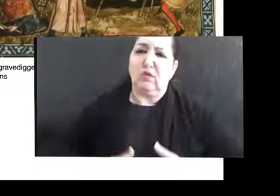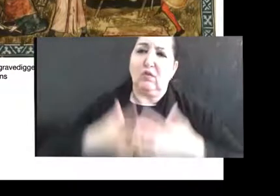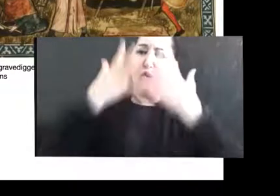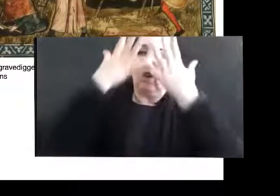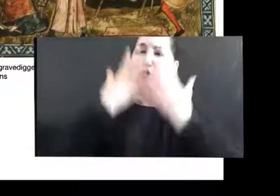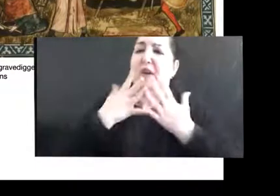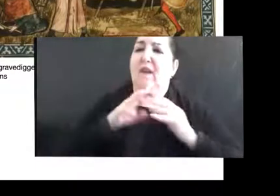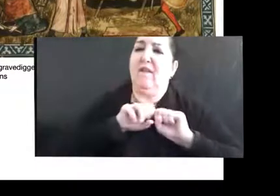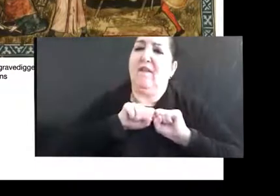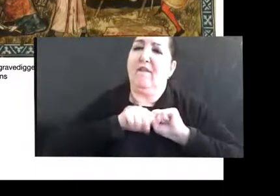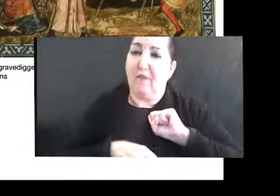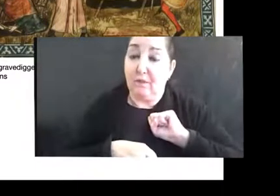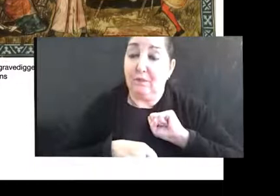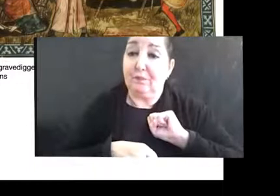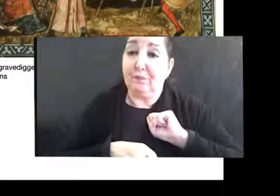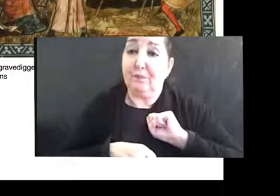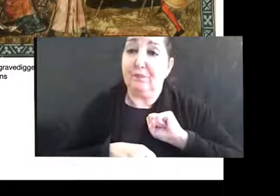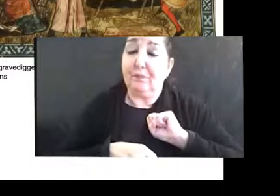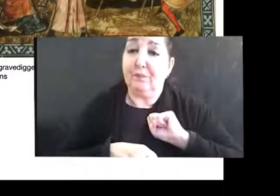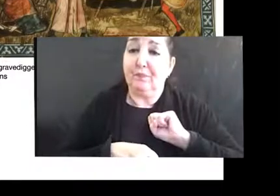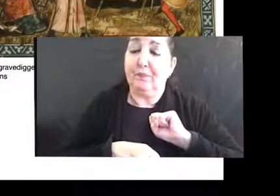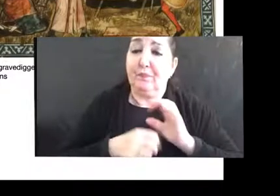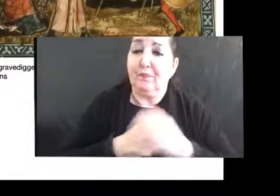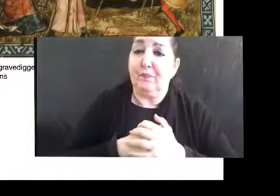if it is unequal, even if it is